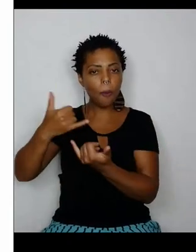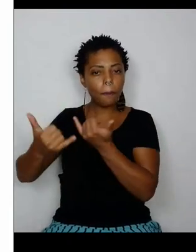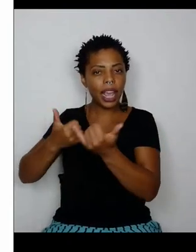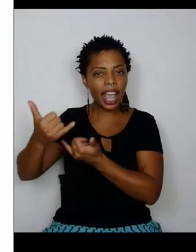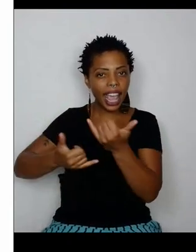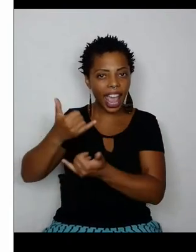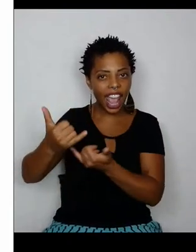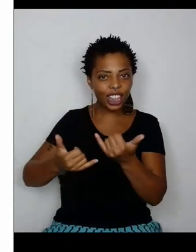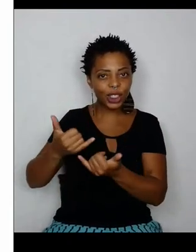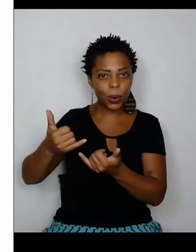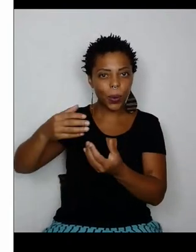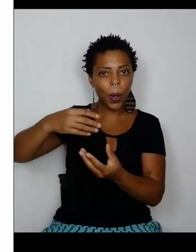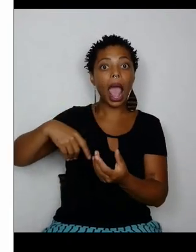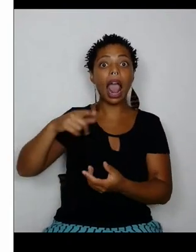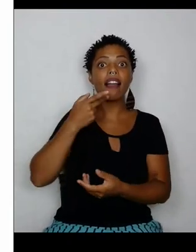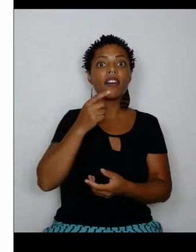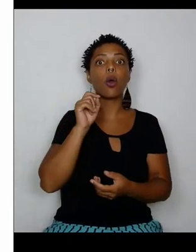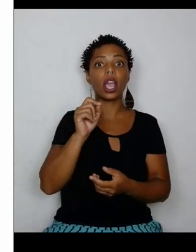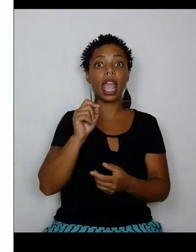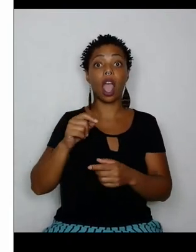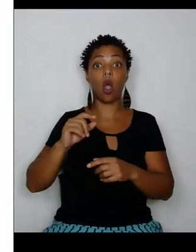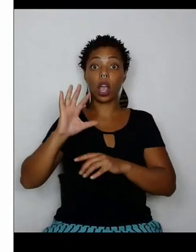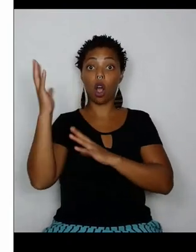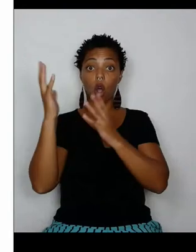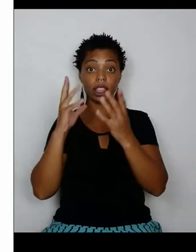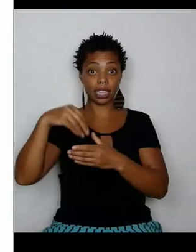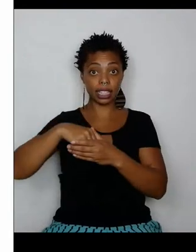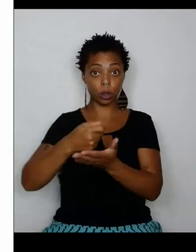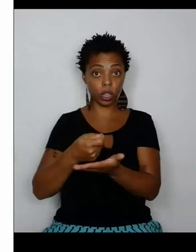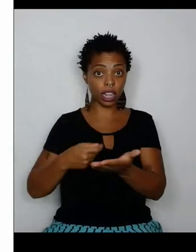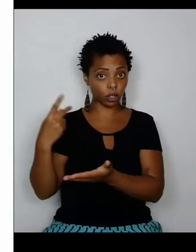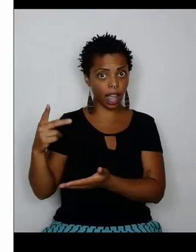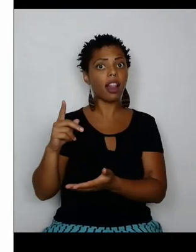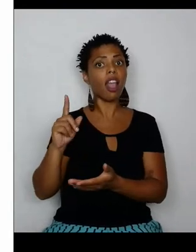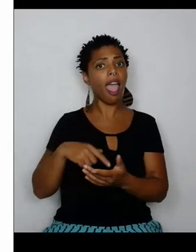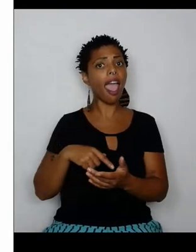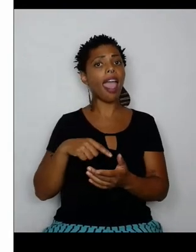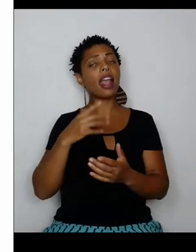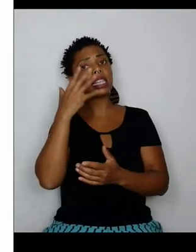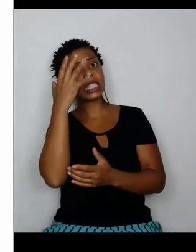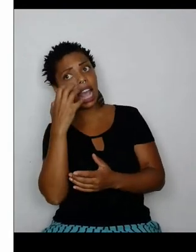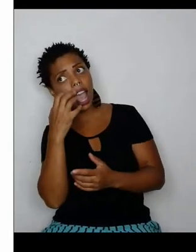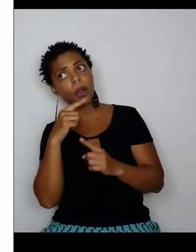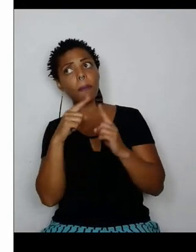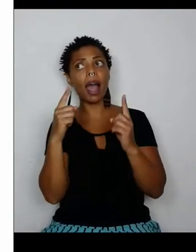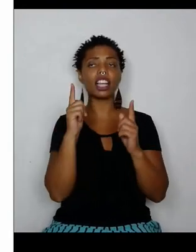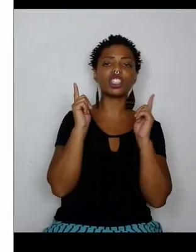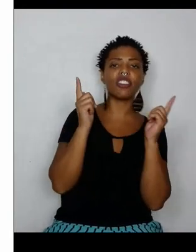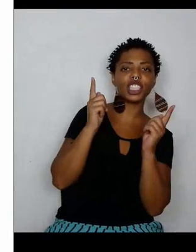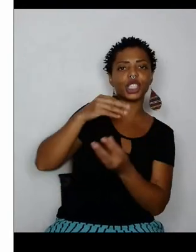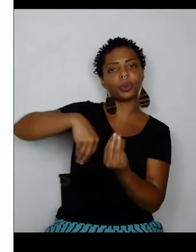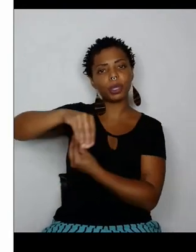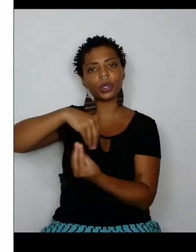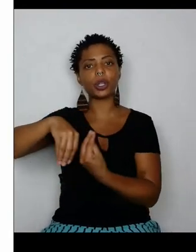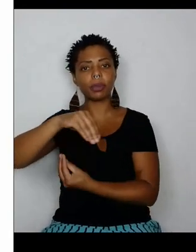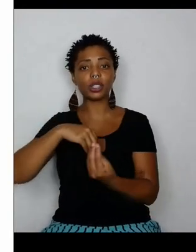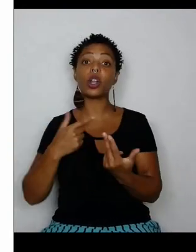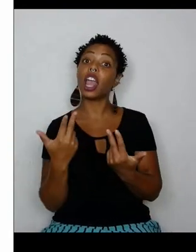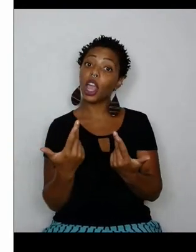alternately serious and amusing as frivolous nature wills it he